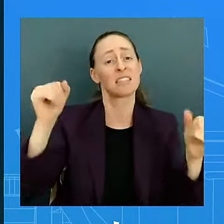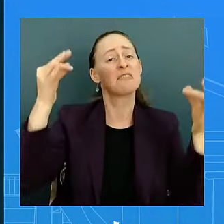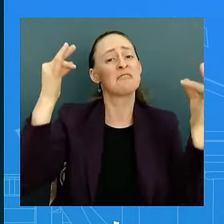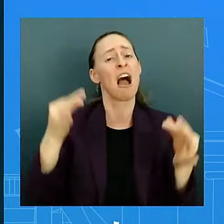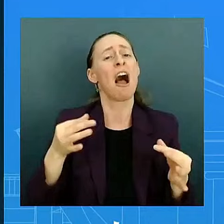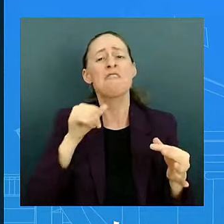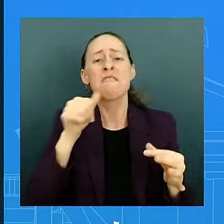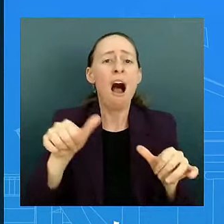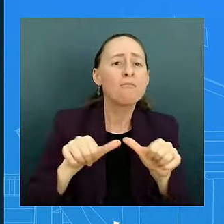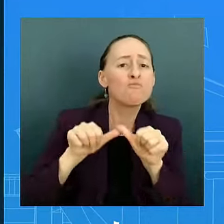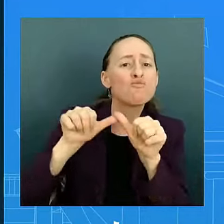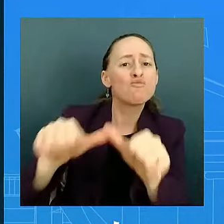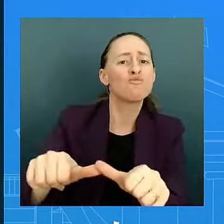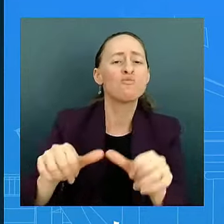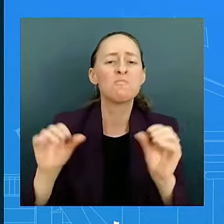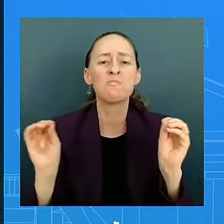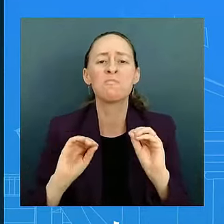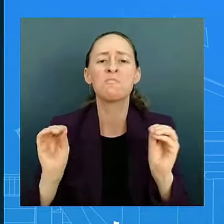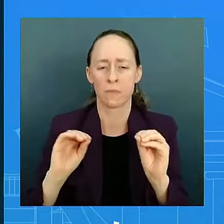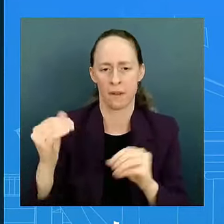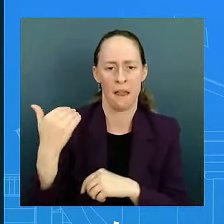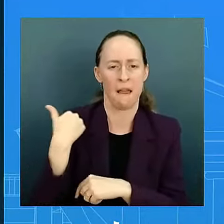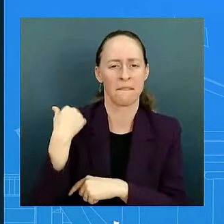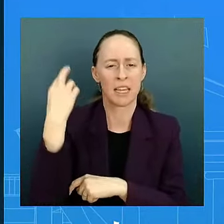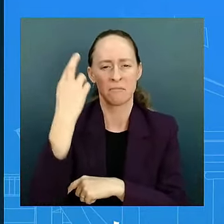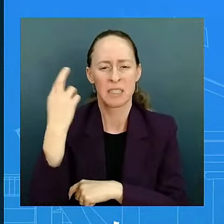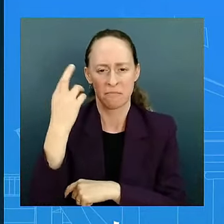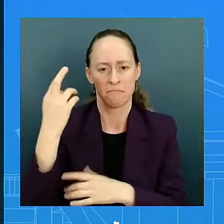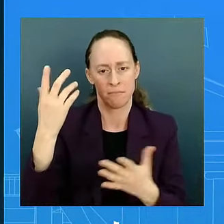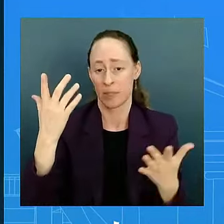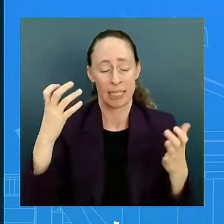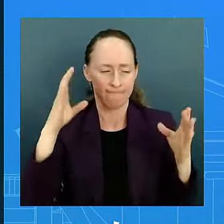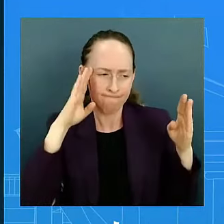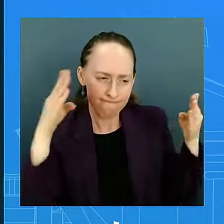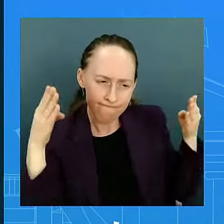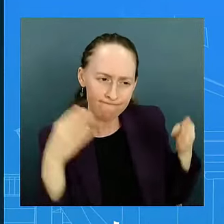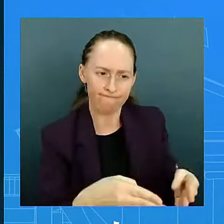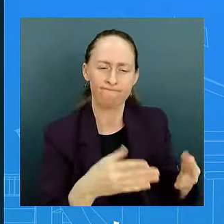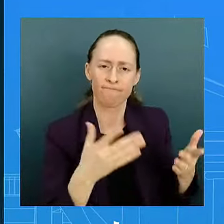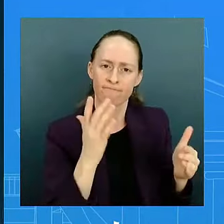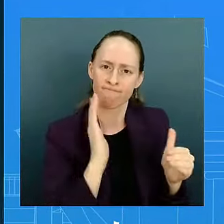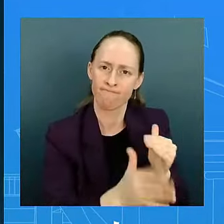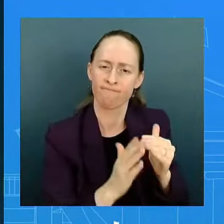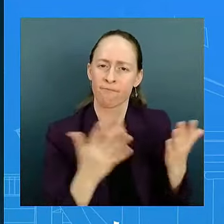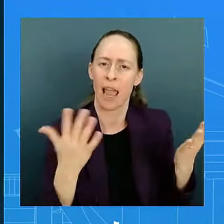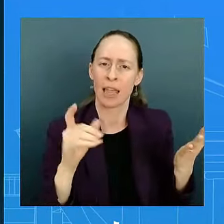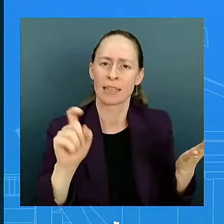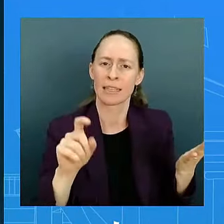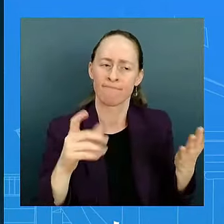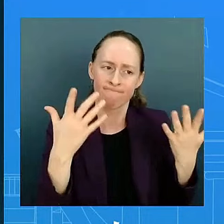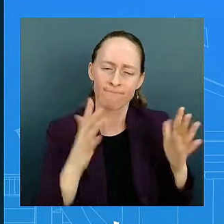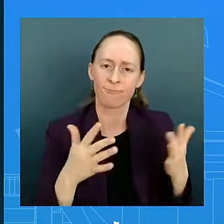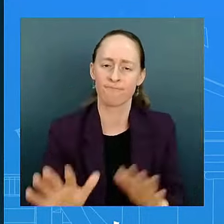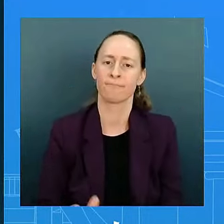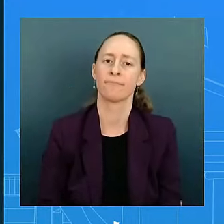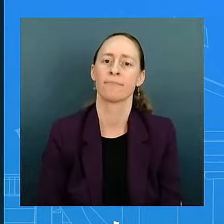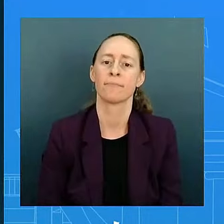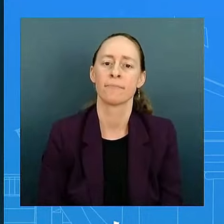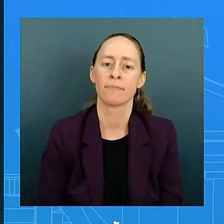what needed to be done. He said that in his letter. He said that in the Oval Office